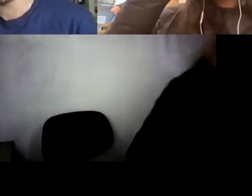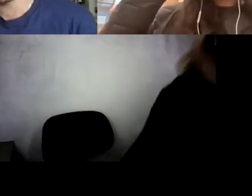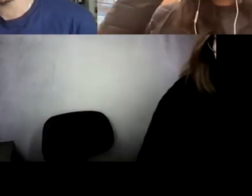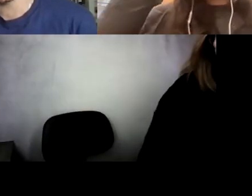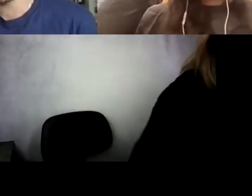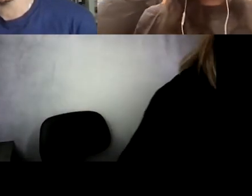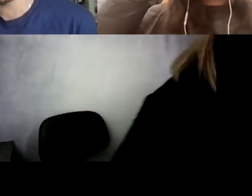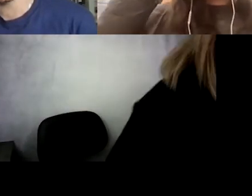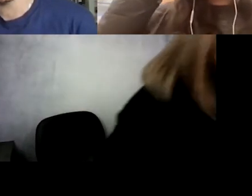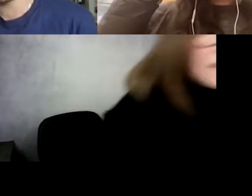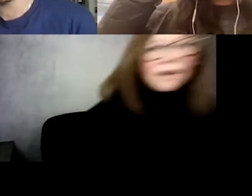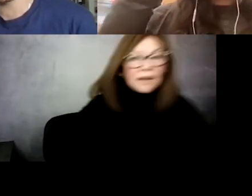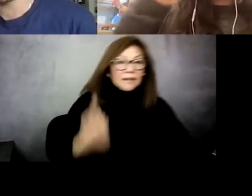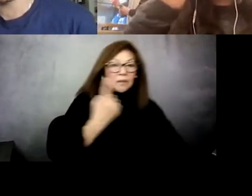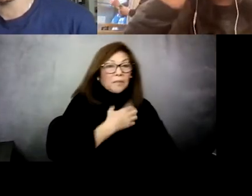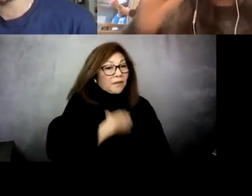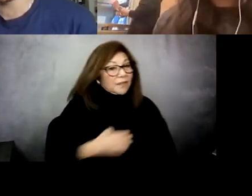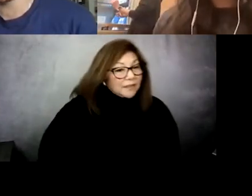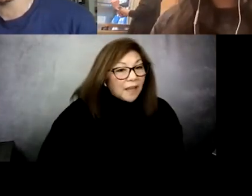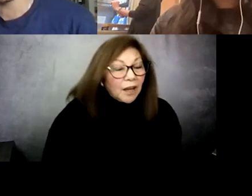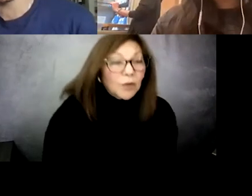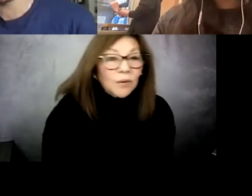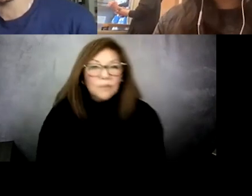the desire, you know, to